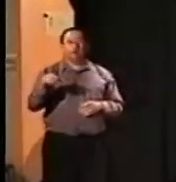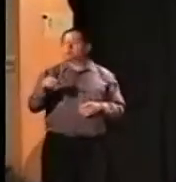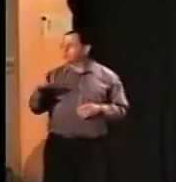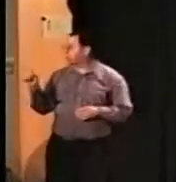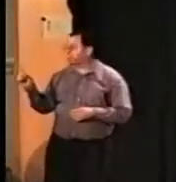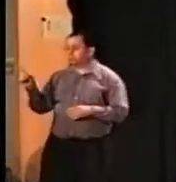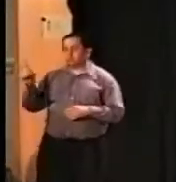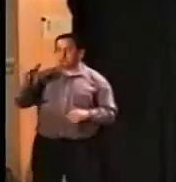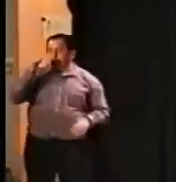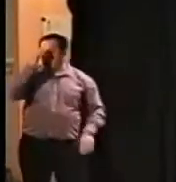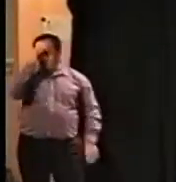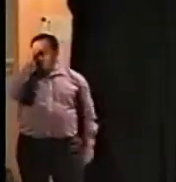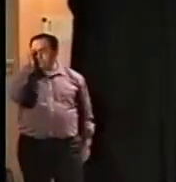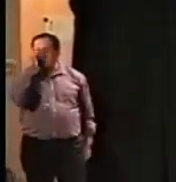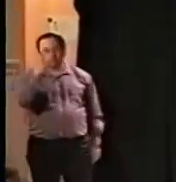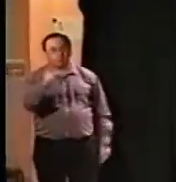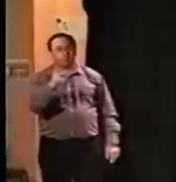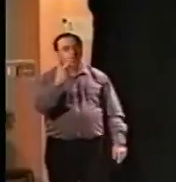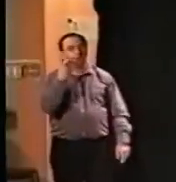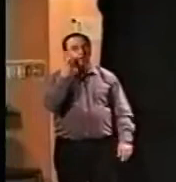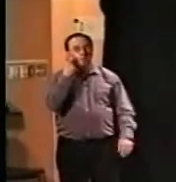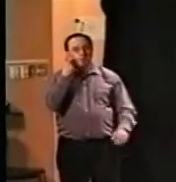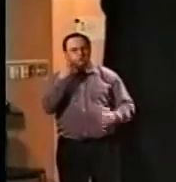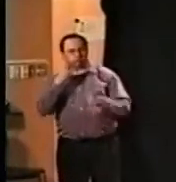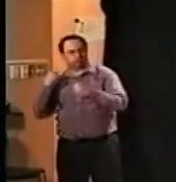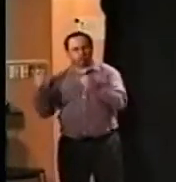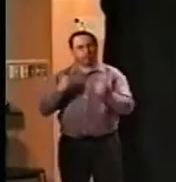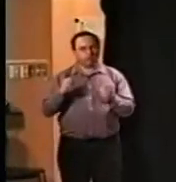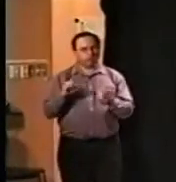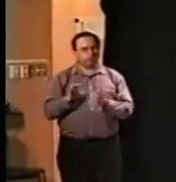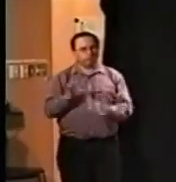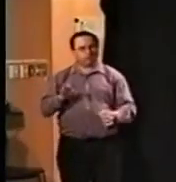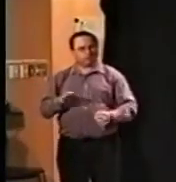Did I not say you were going to see strength of spirit tonight, folks?